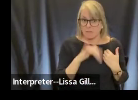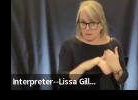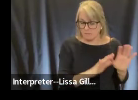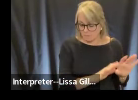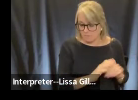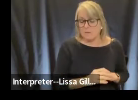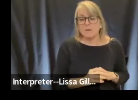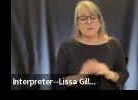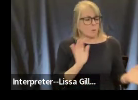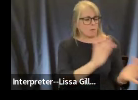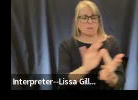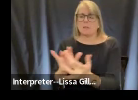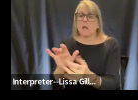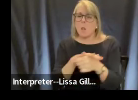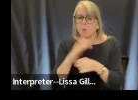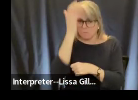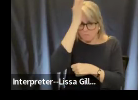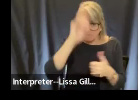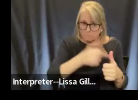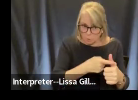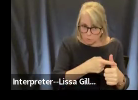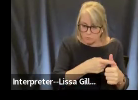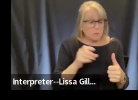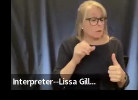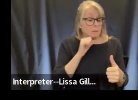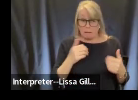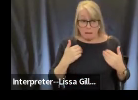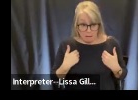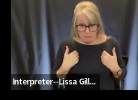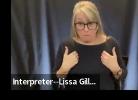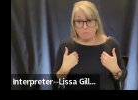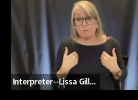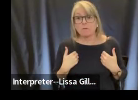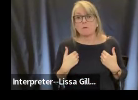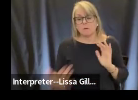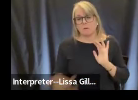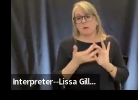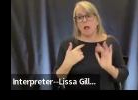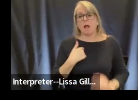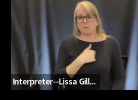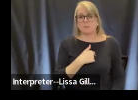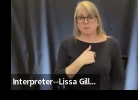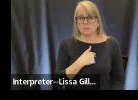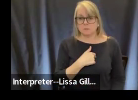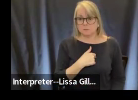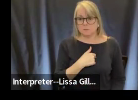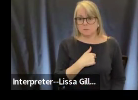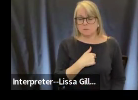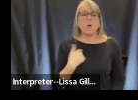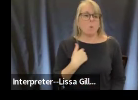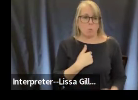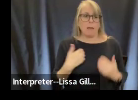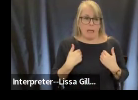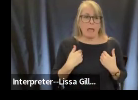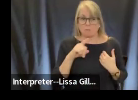So reach out to them first. If they don't have that for you, reach out to us. As I mentioned, we've got that inventory.